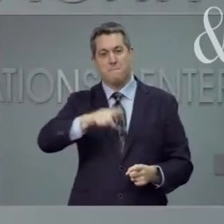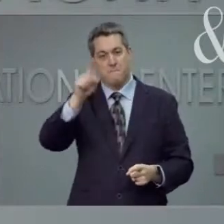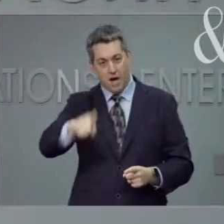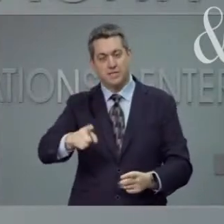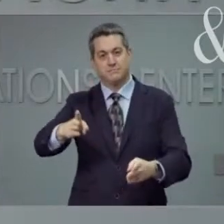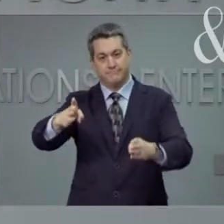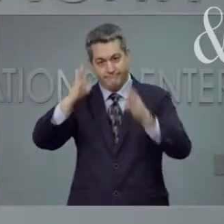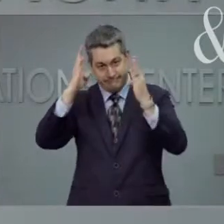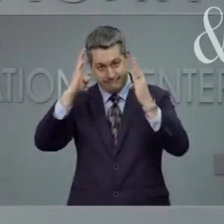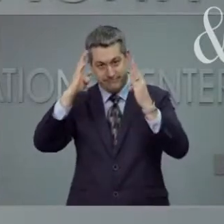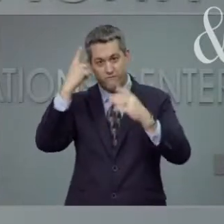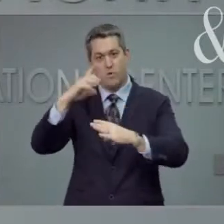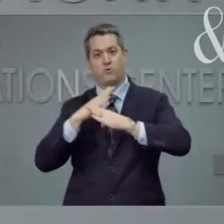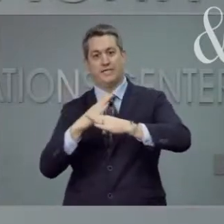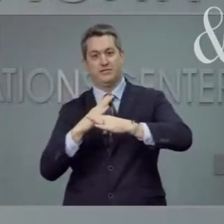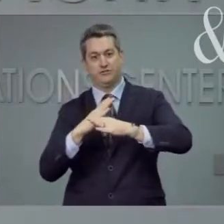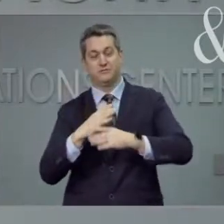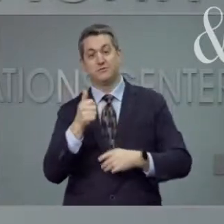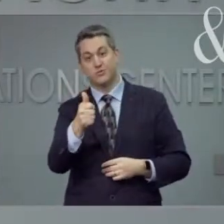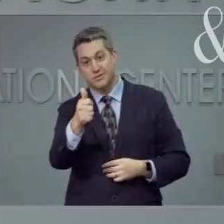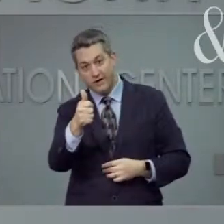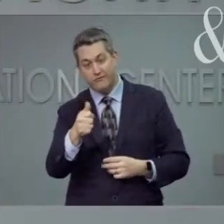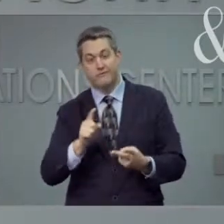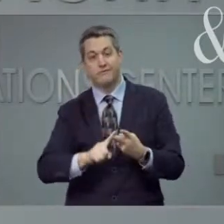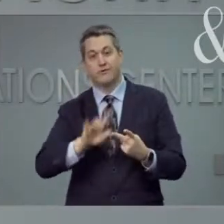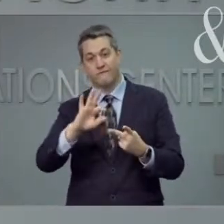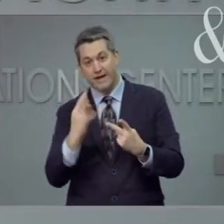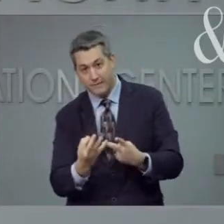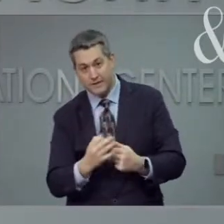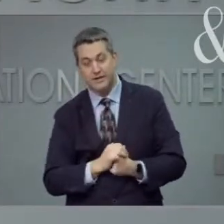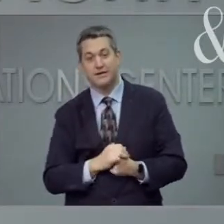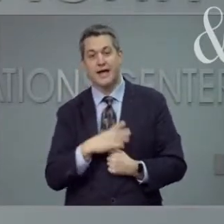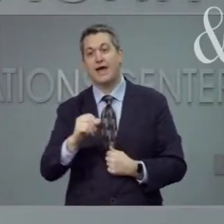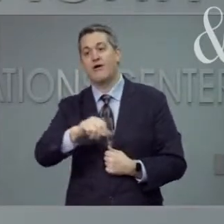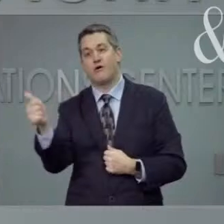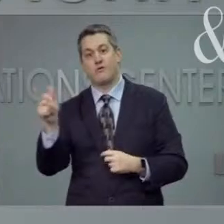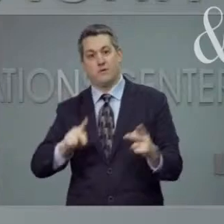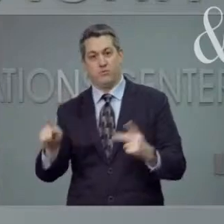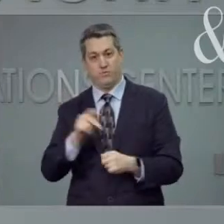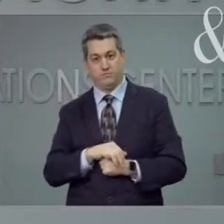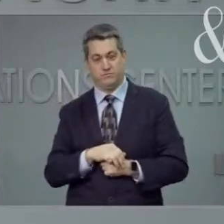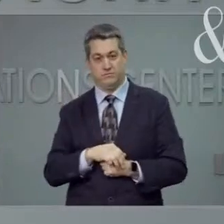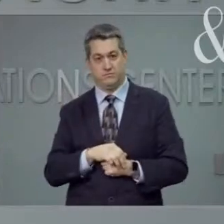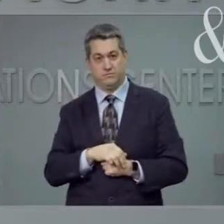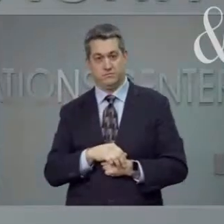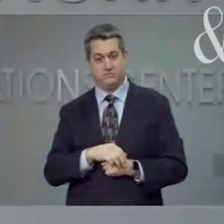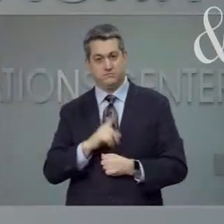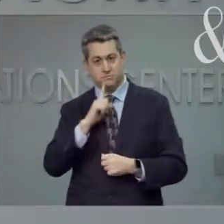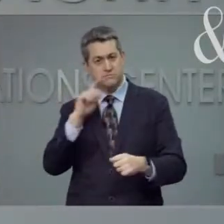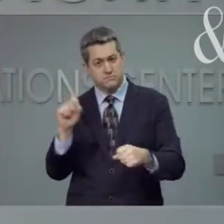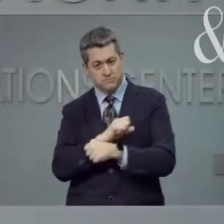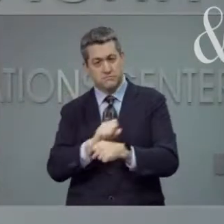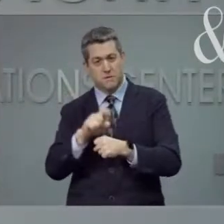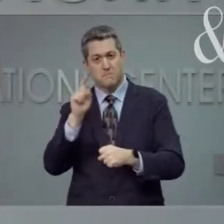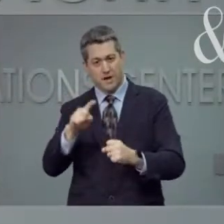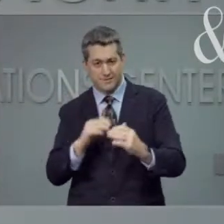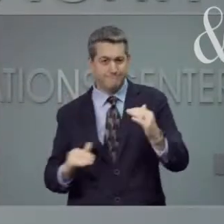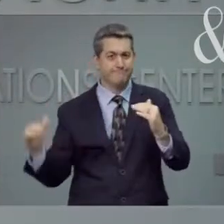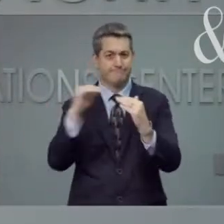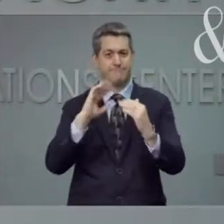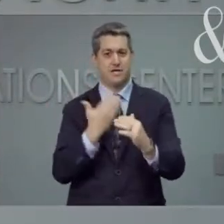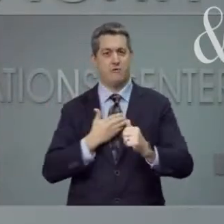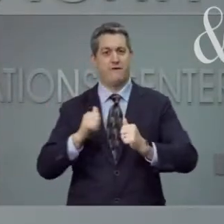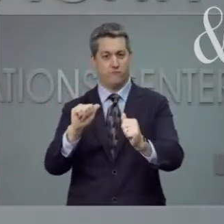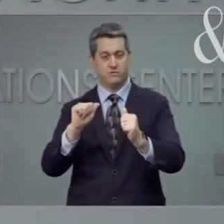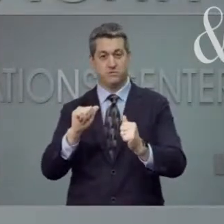to pay attention to protecting yourself and your family and others. And that means really stepping it up to a level where we